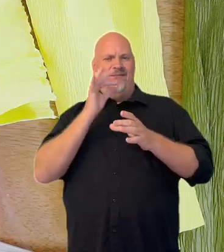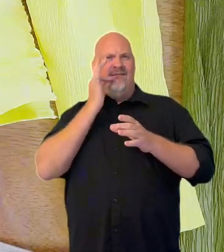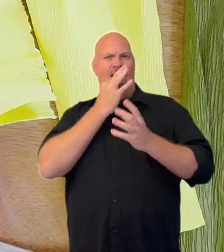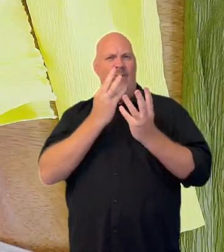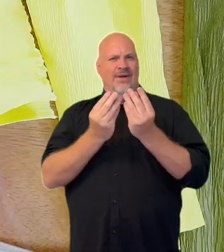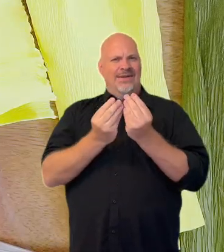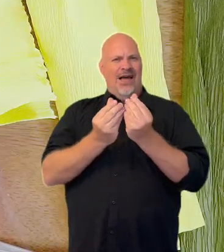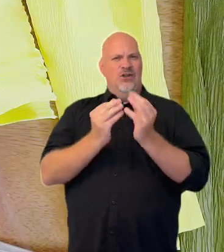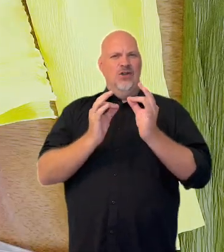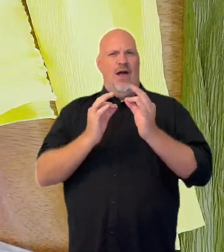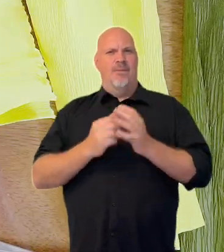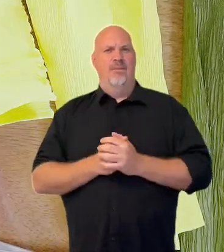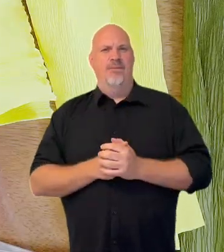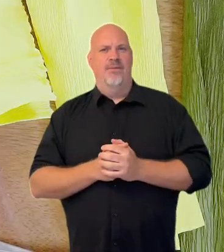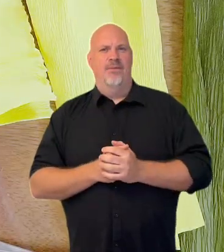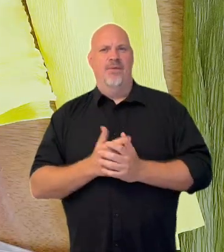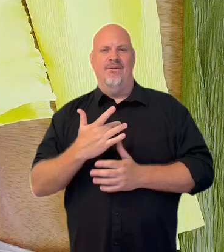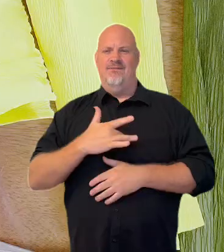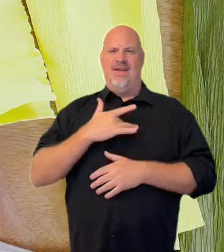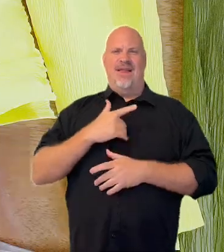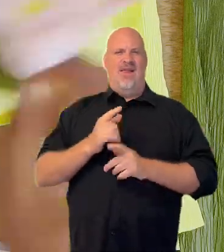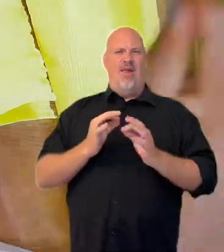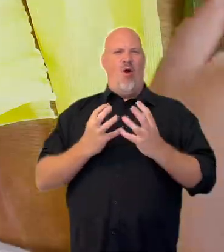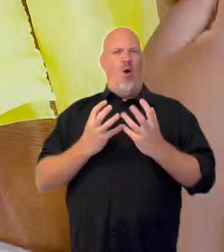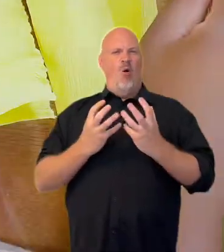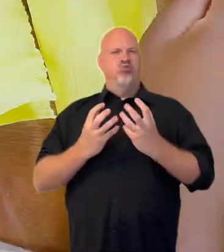little bit, more robust.